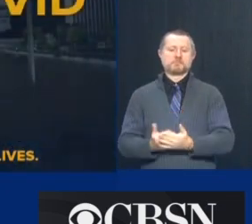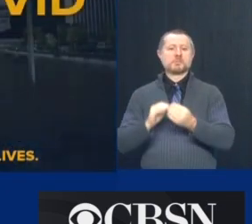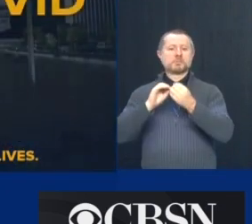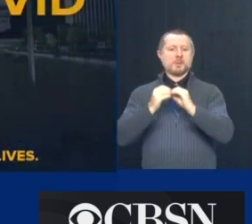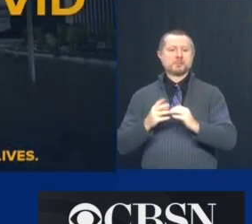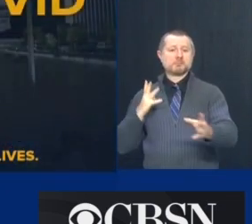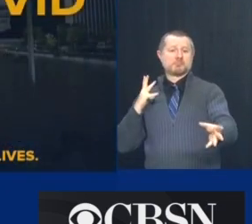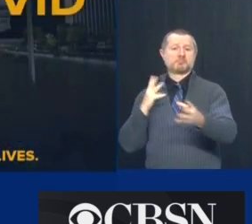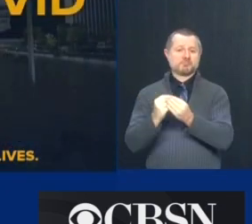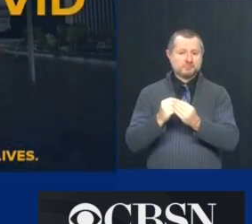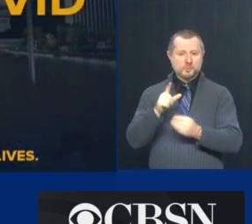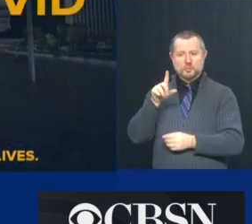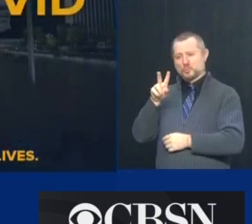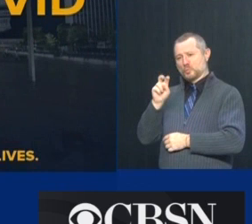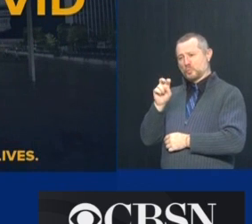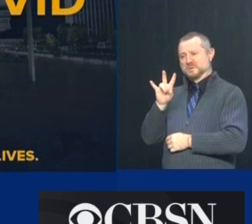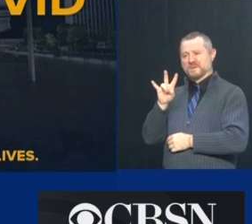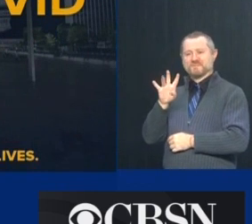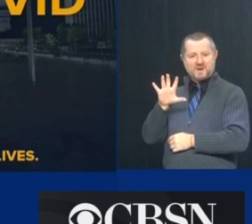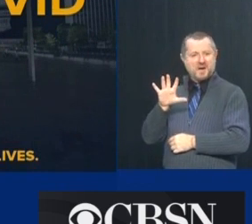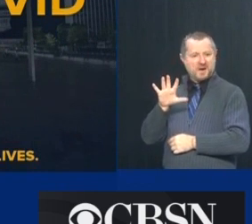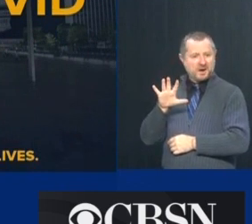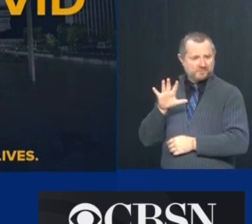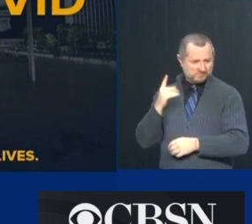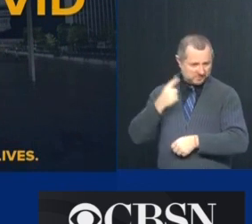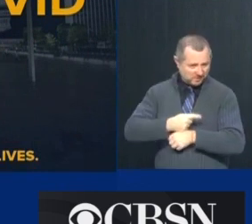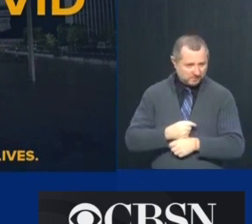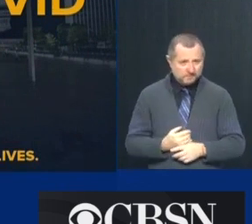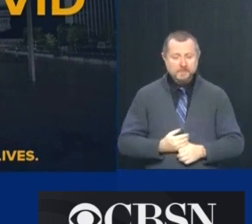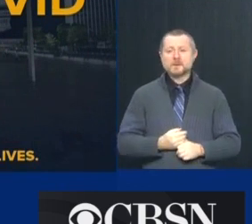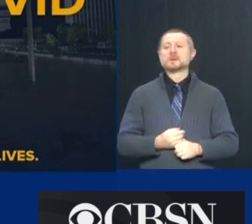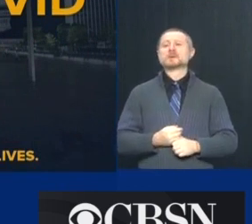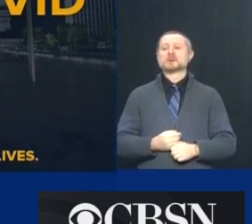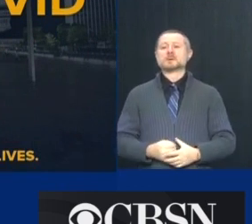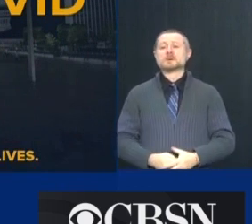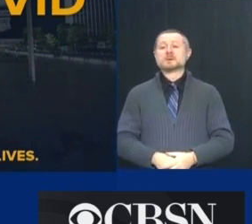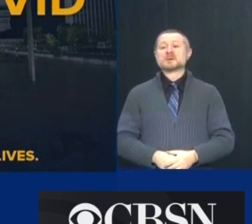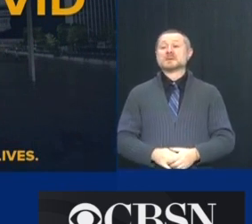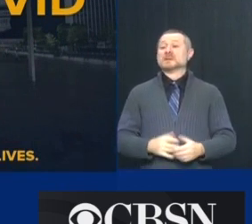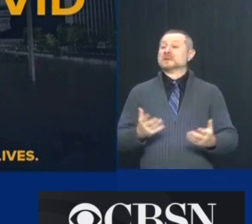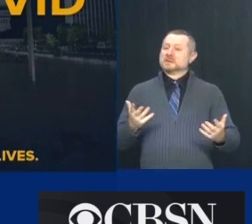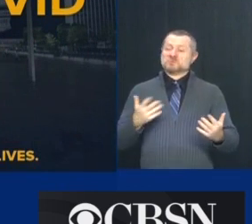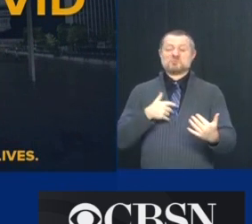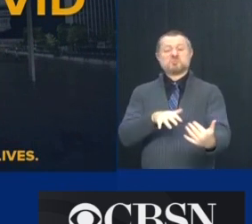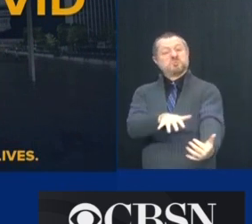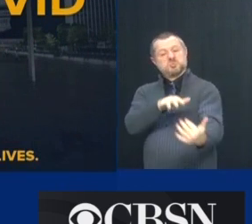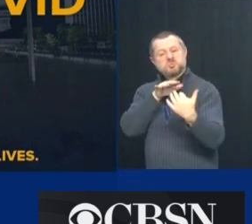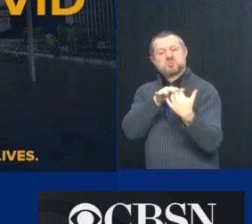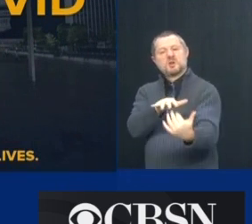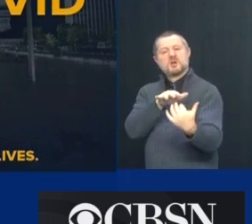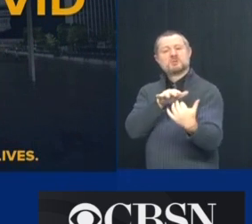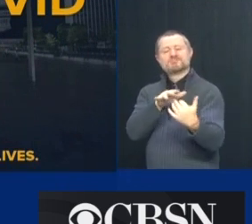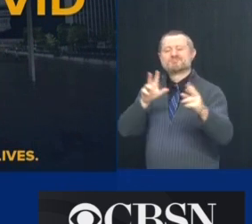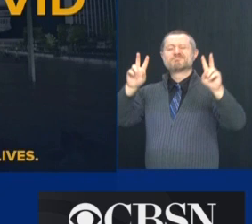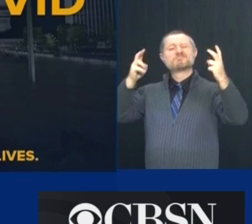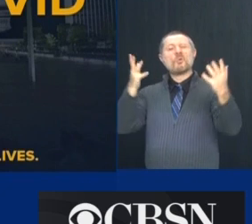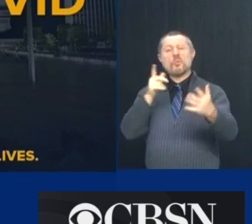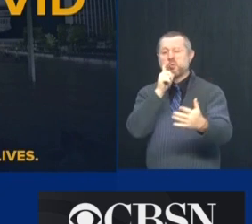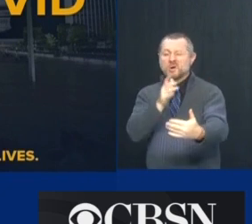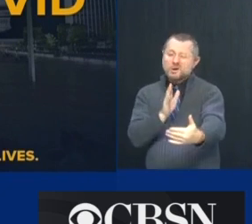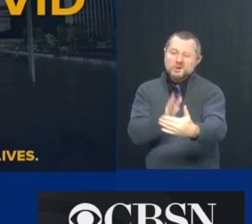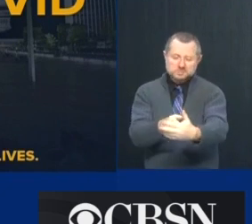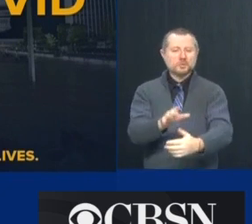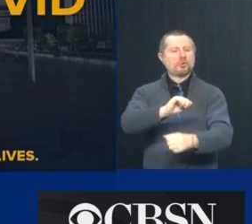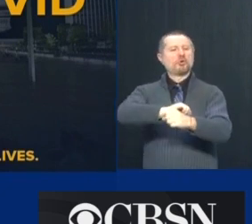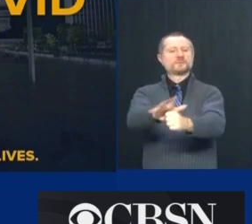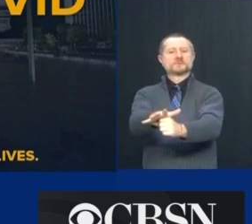Today is day 275. And it's a new phase in the war against COVID. The war against COVID, because I think of